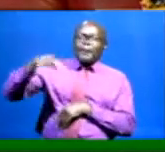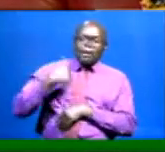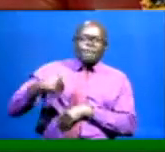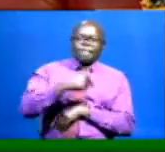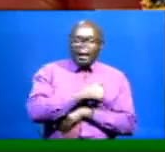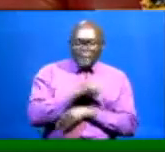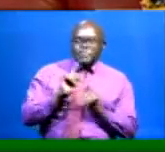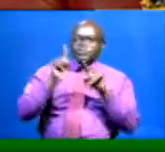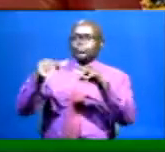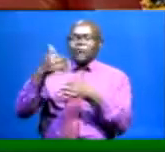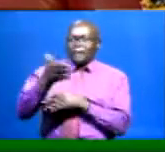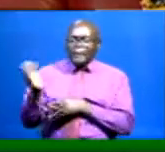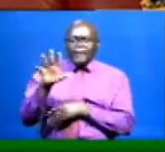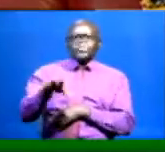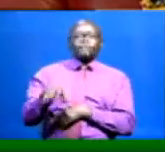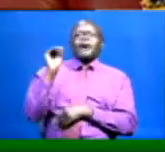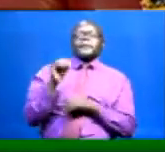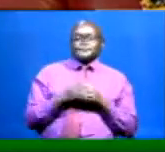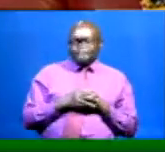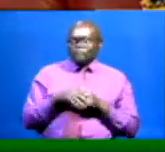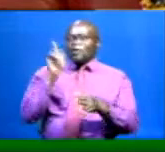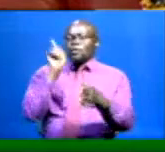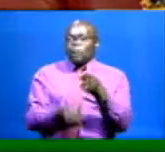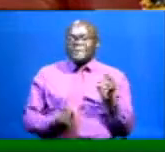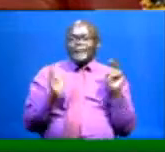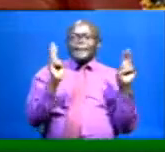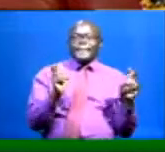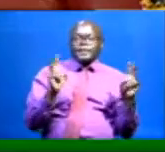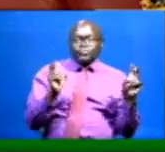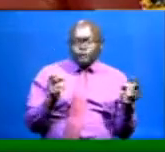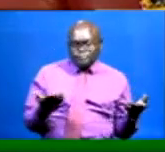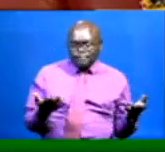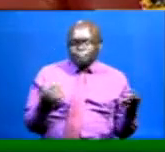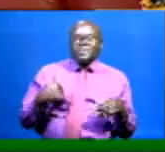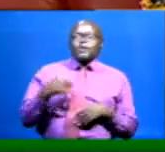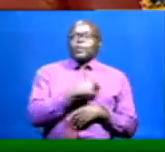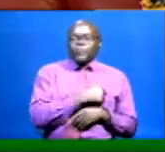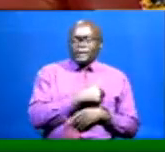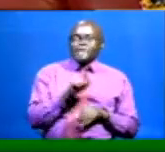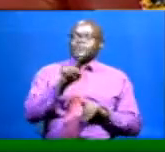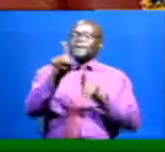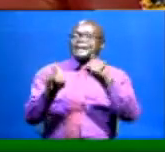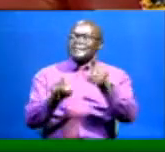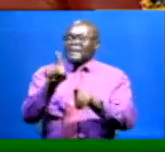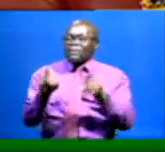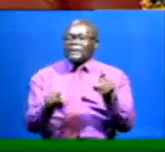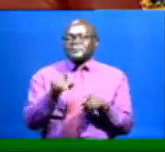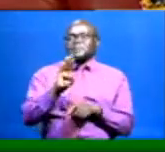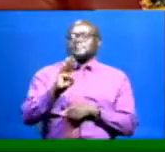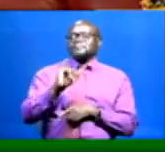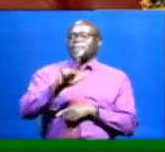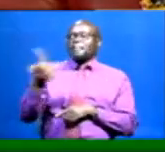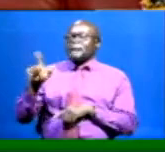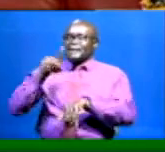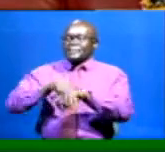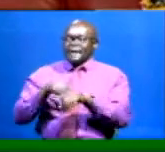out there and find out what are the issues. We need to interrogate the bill. When you